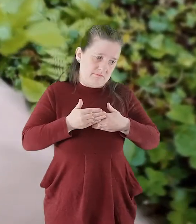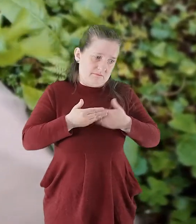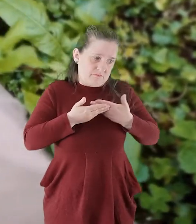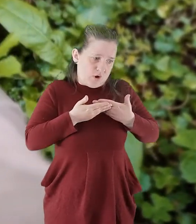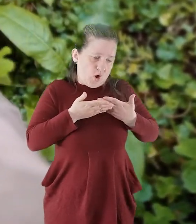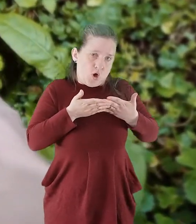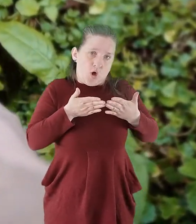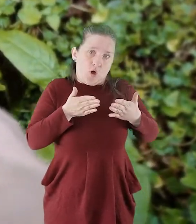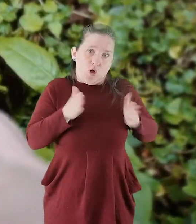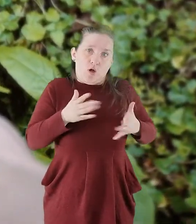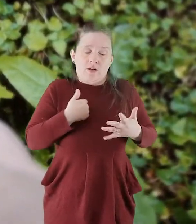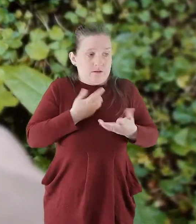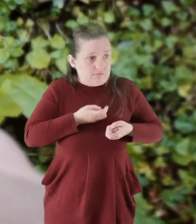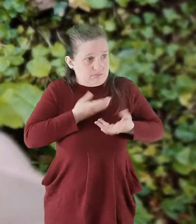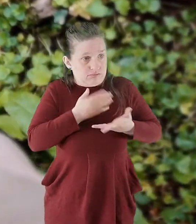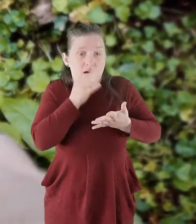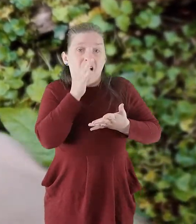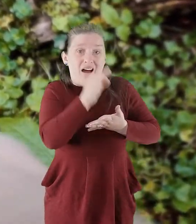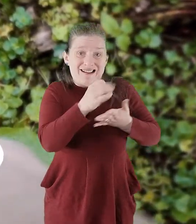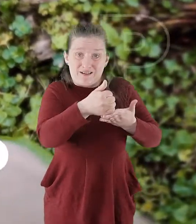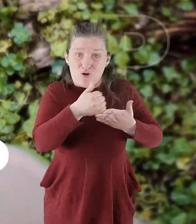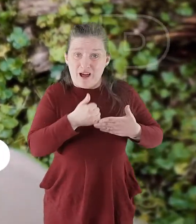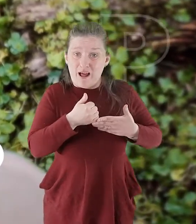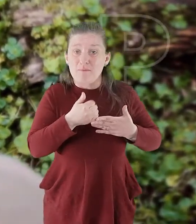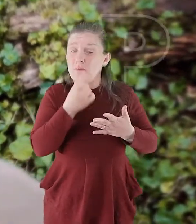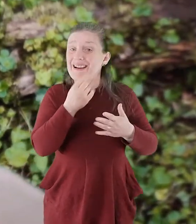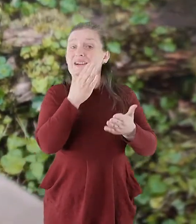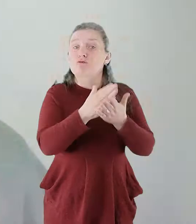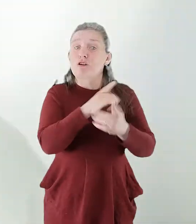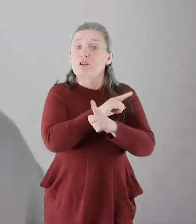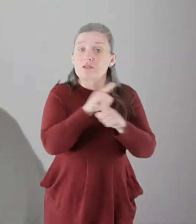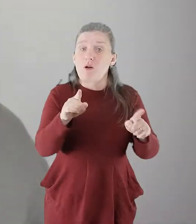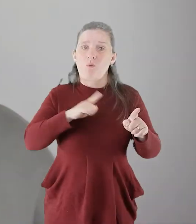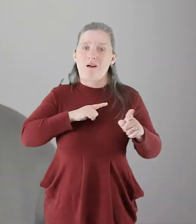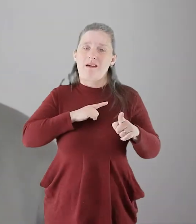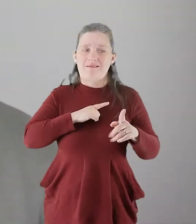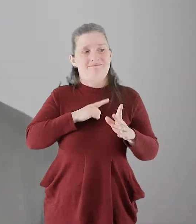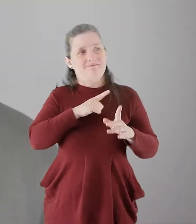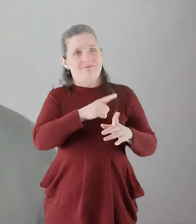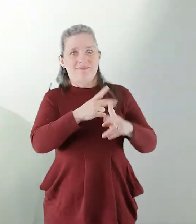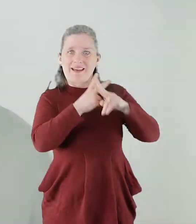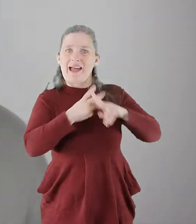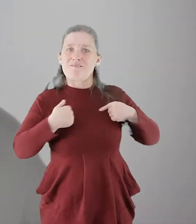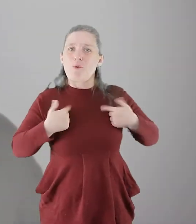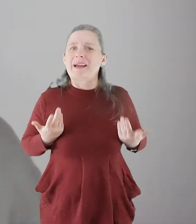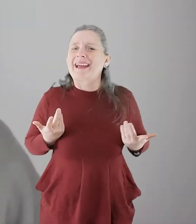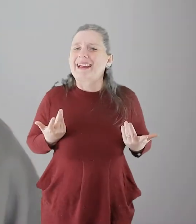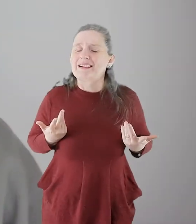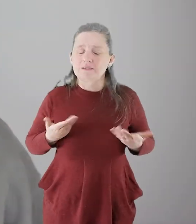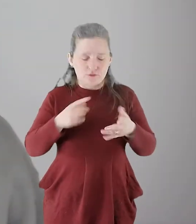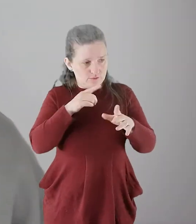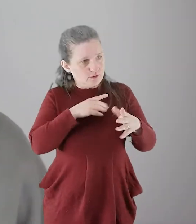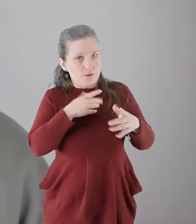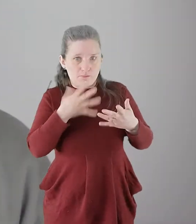vulnerable, even though it's a huge thing for me to ask for help, I can trust these people because they care for me. And so I started to practice